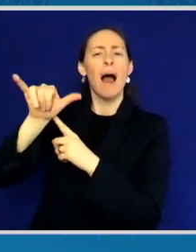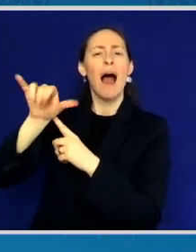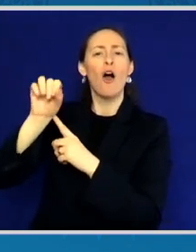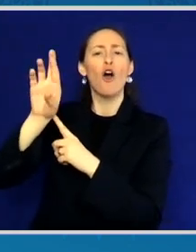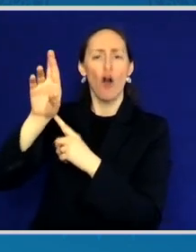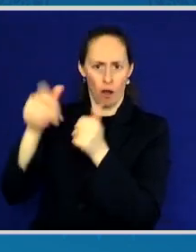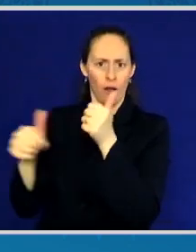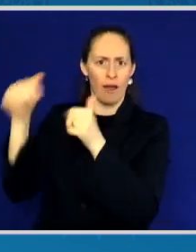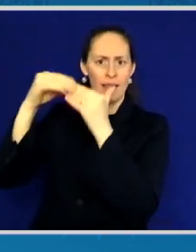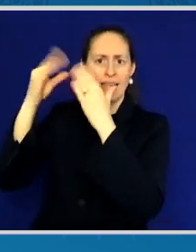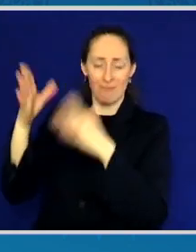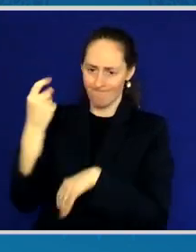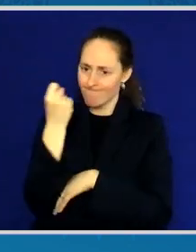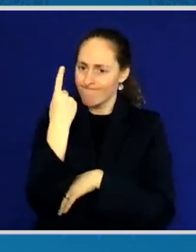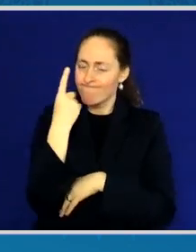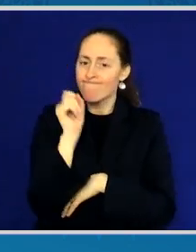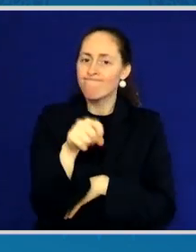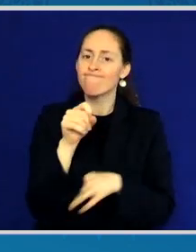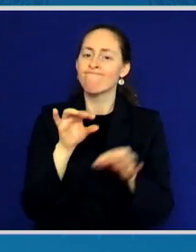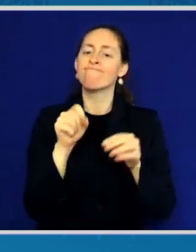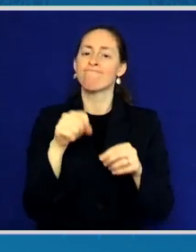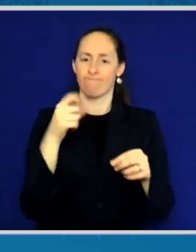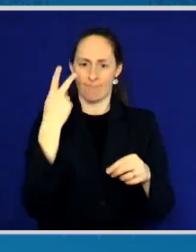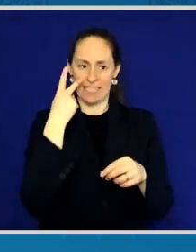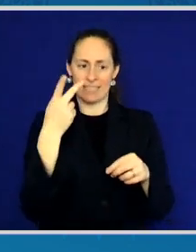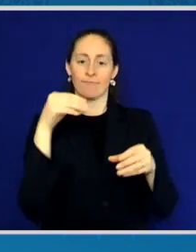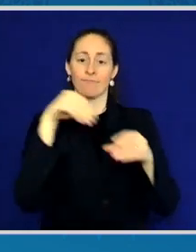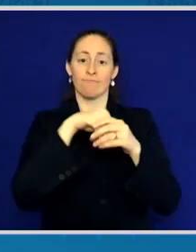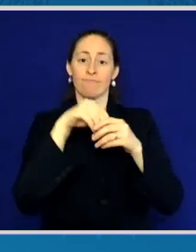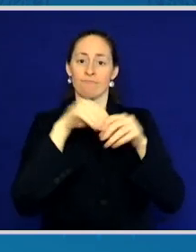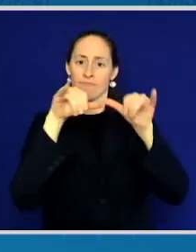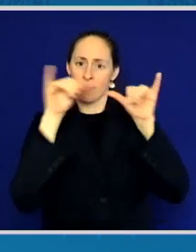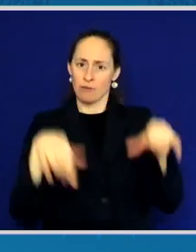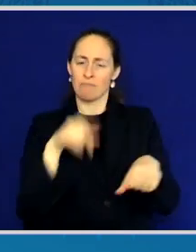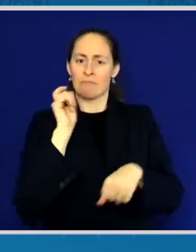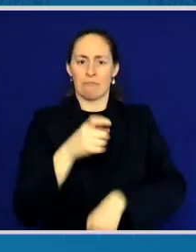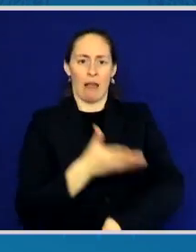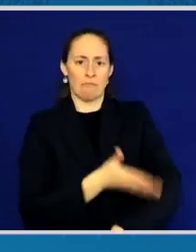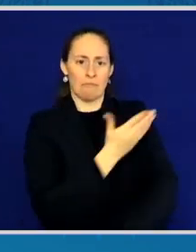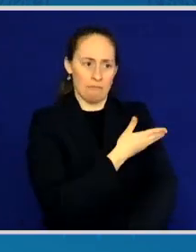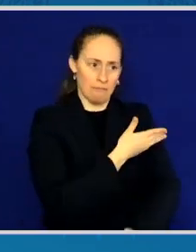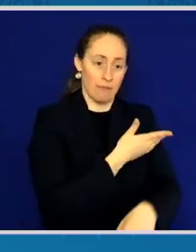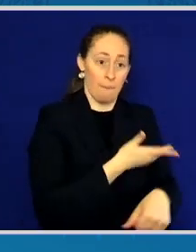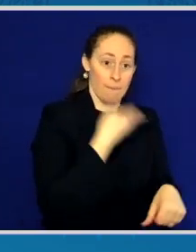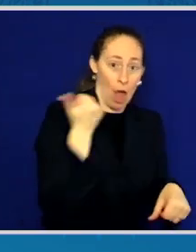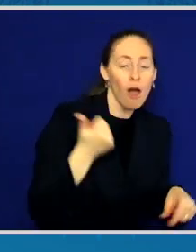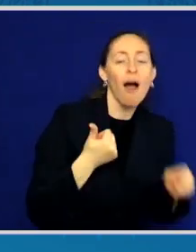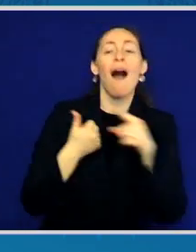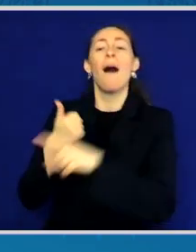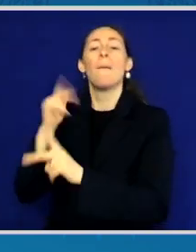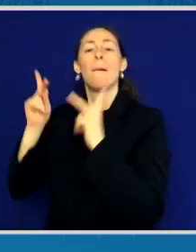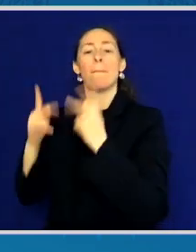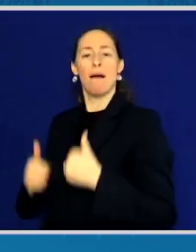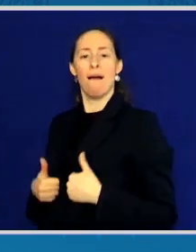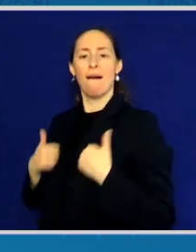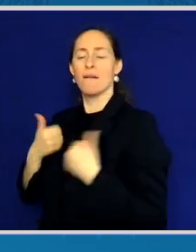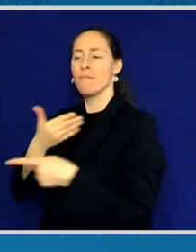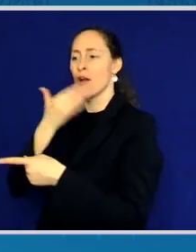and you can't improve one unless you're improving the other. And that is something that we have spent a fair amount of time focused